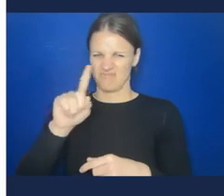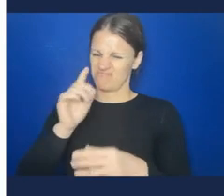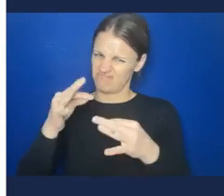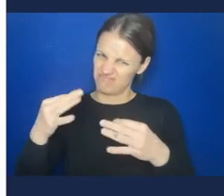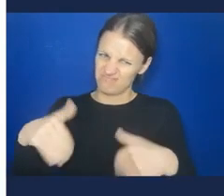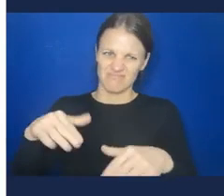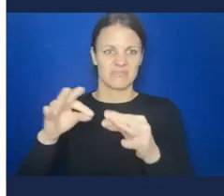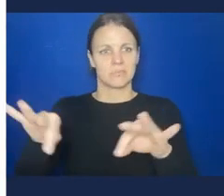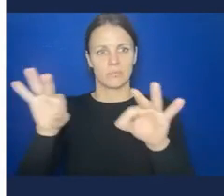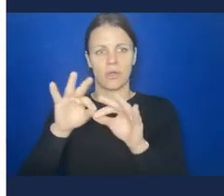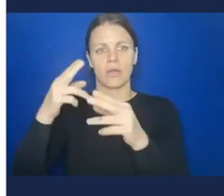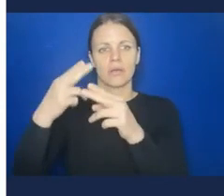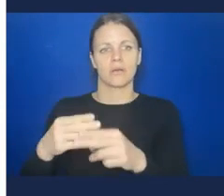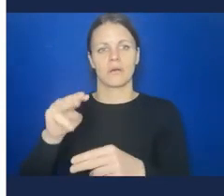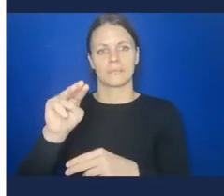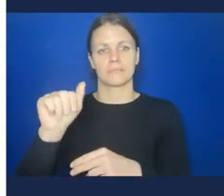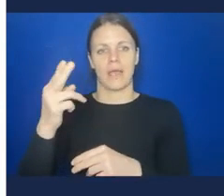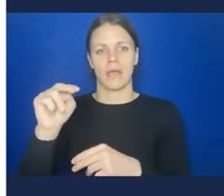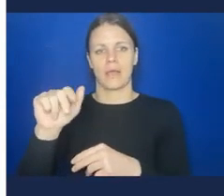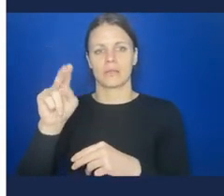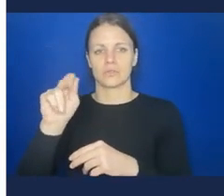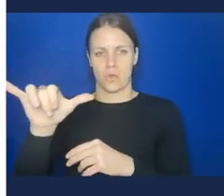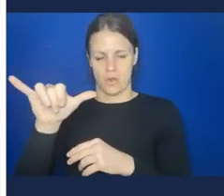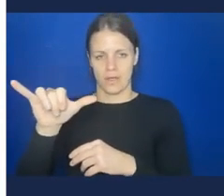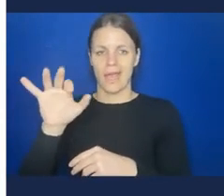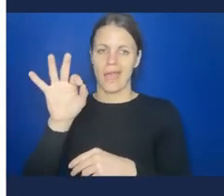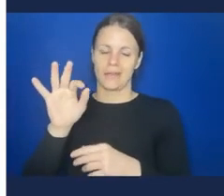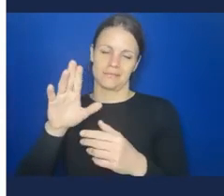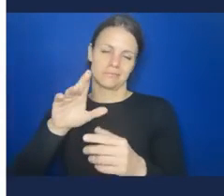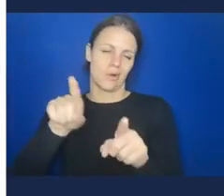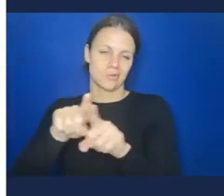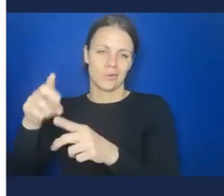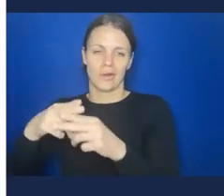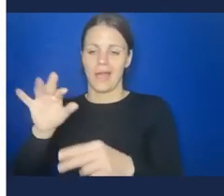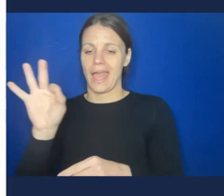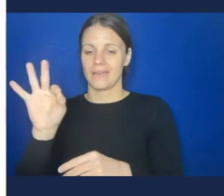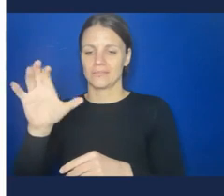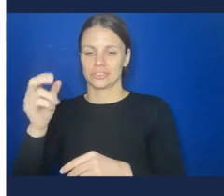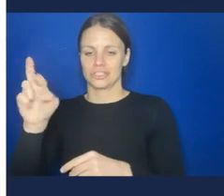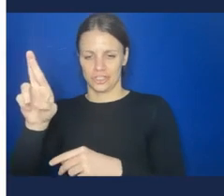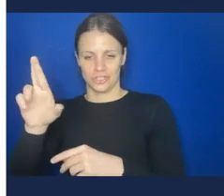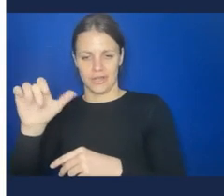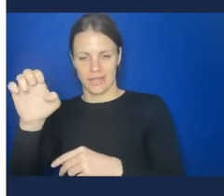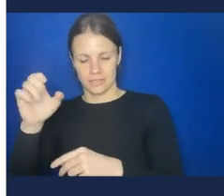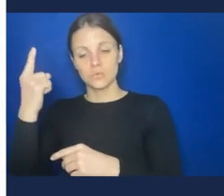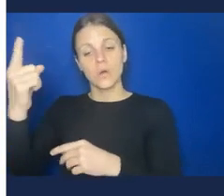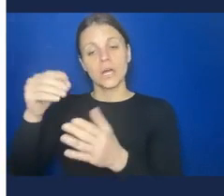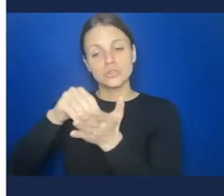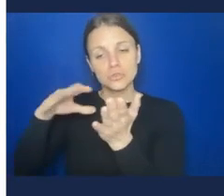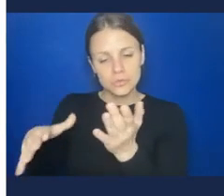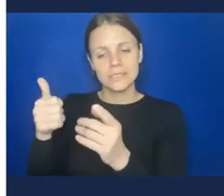Mahanoy, also known as the F. Cheer case, which was about a student who had